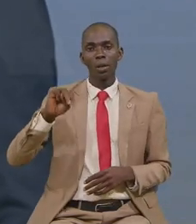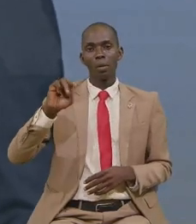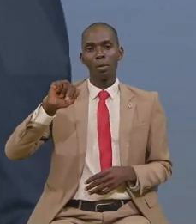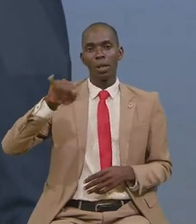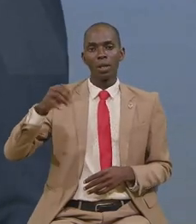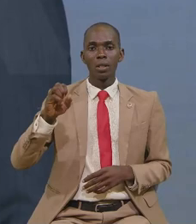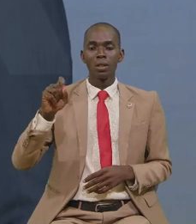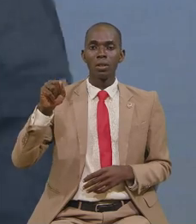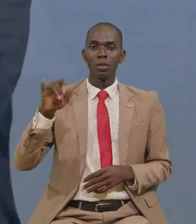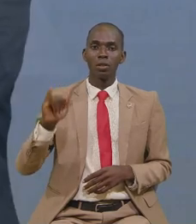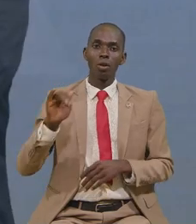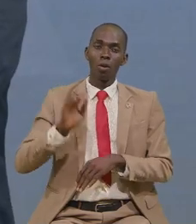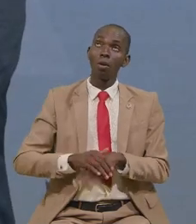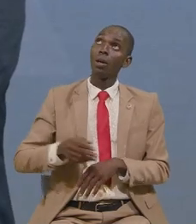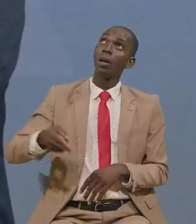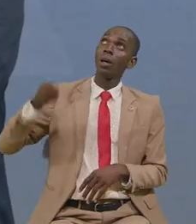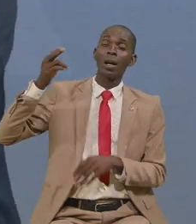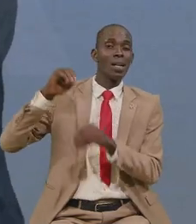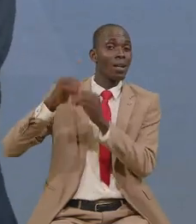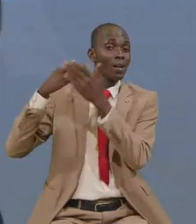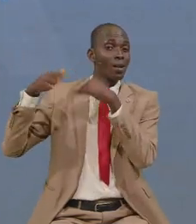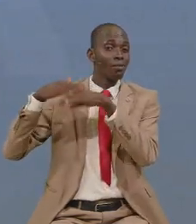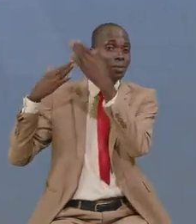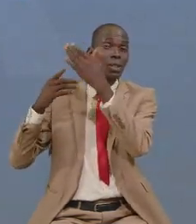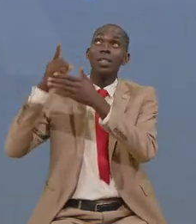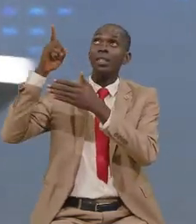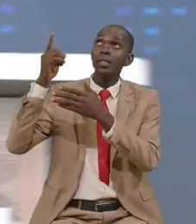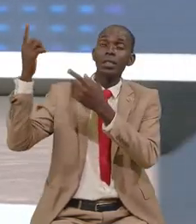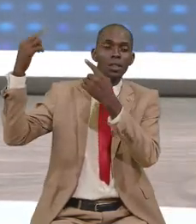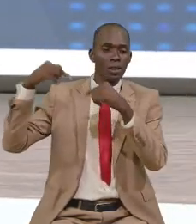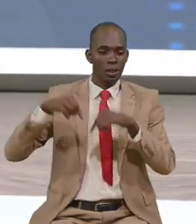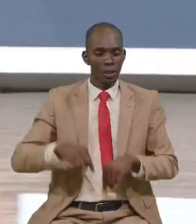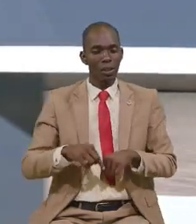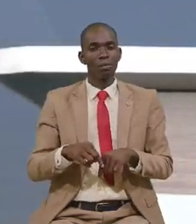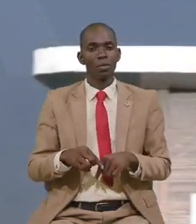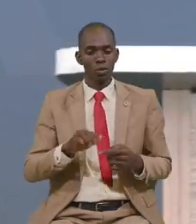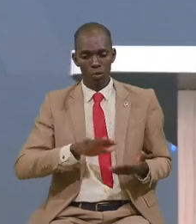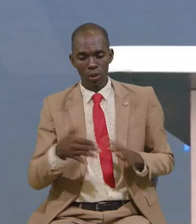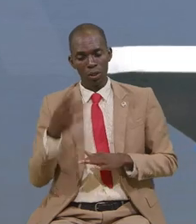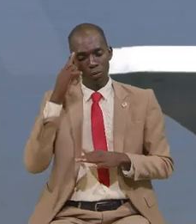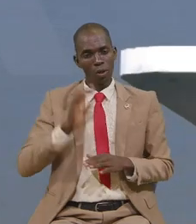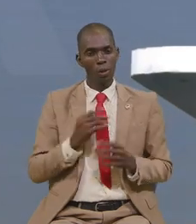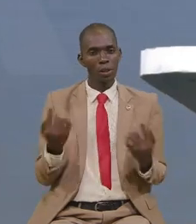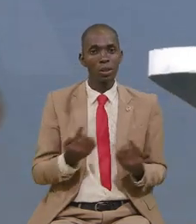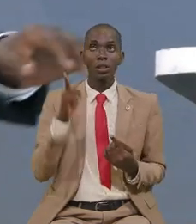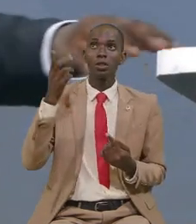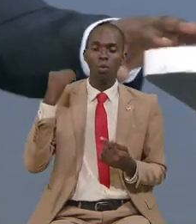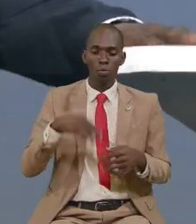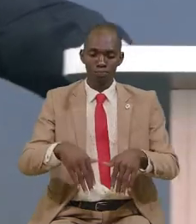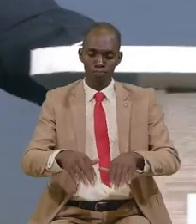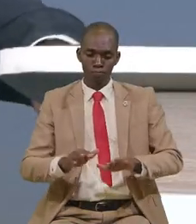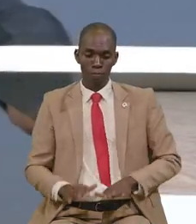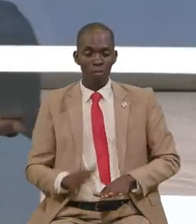he came to the earth, when he died for our sins, he was buried, and then he rose again,